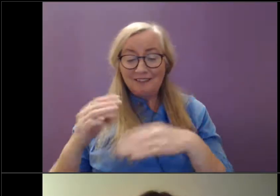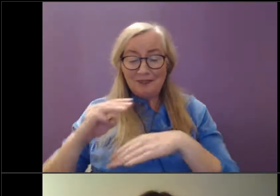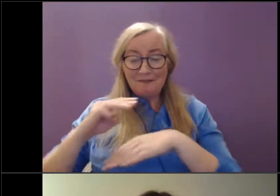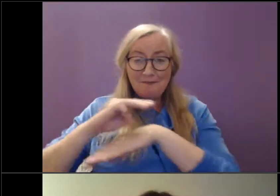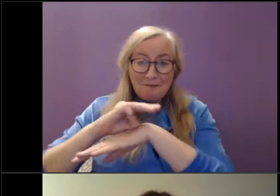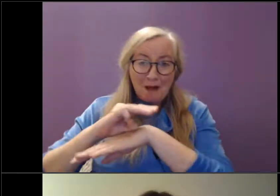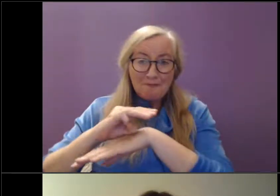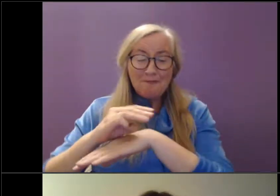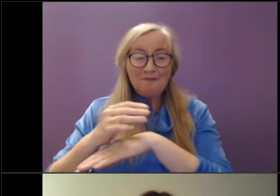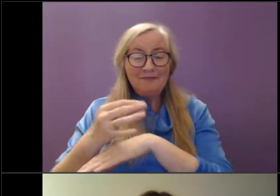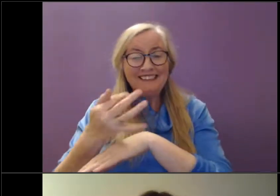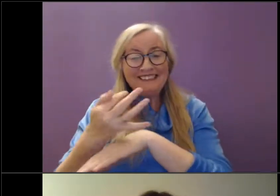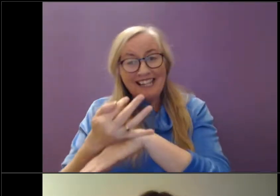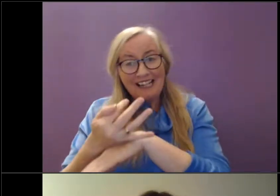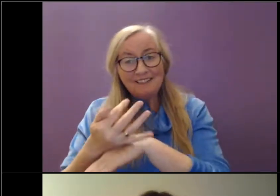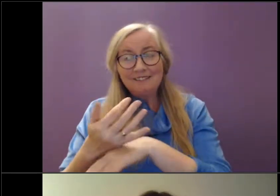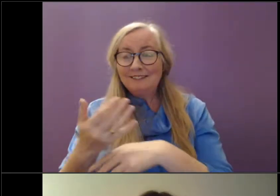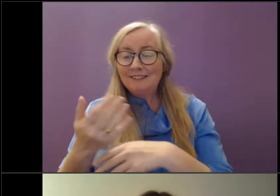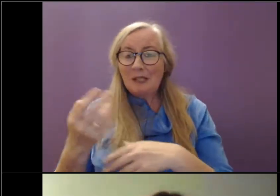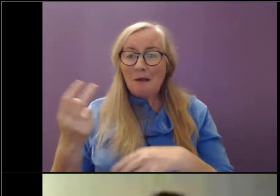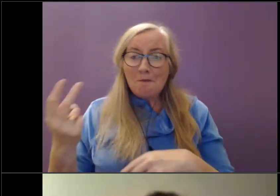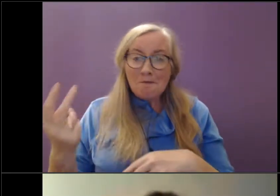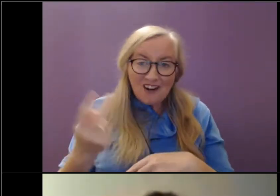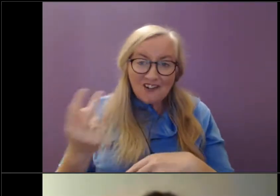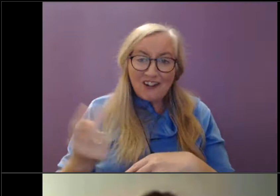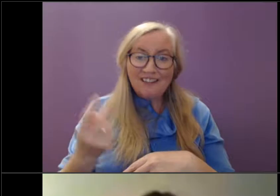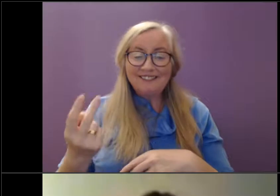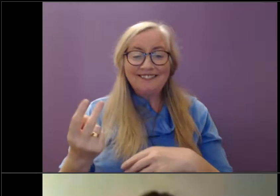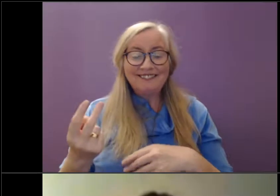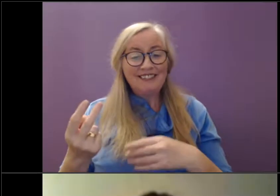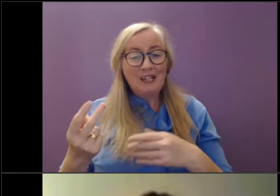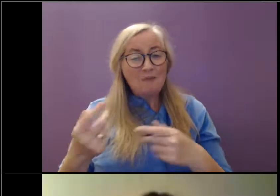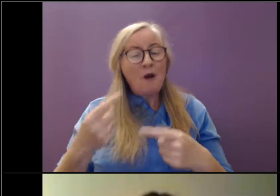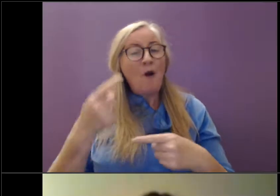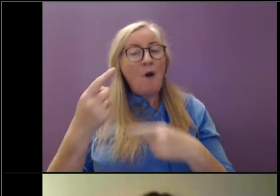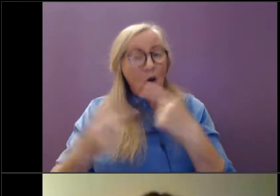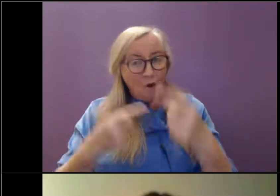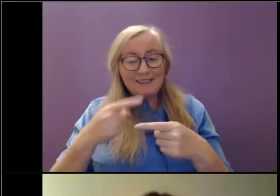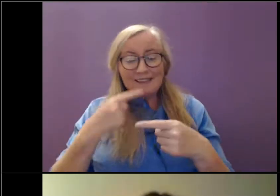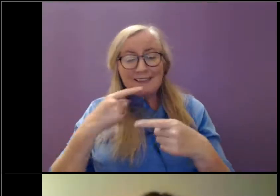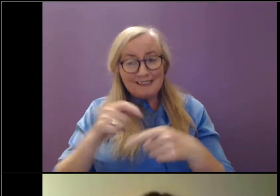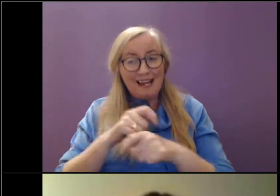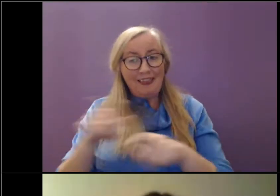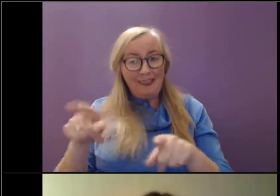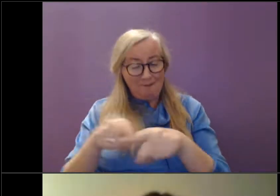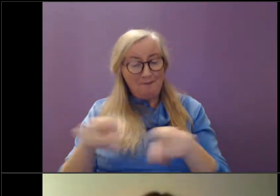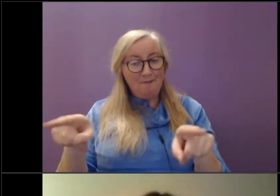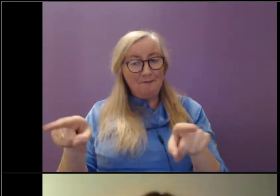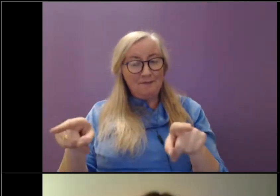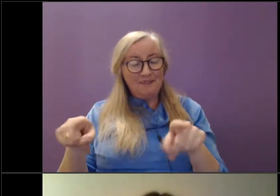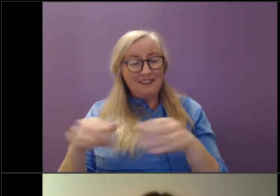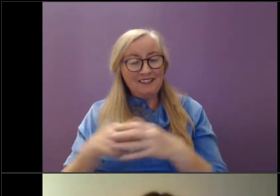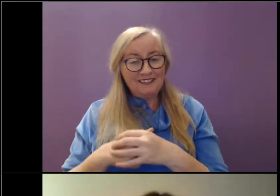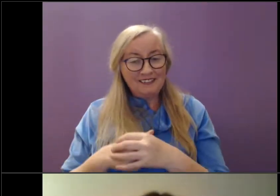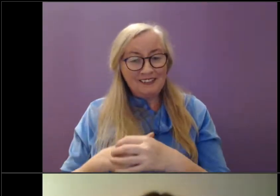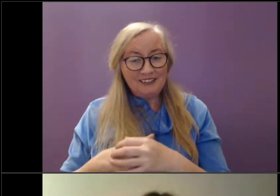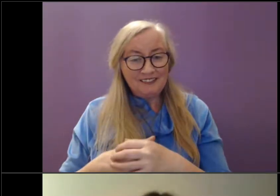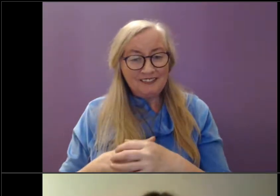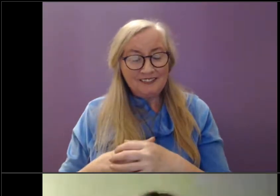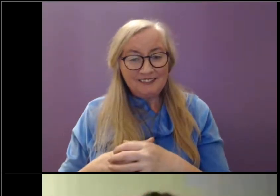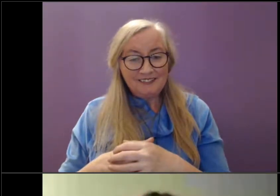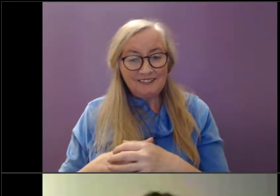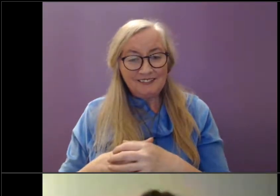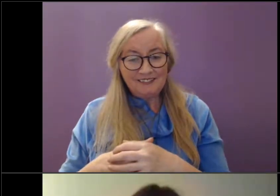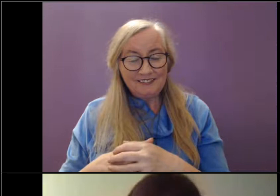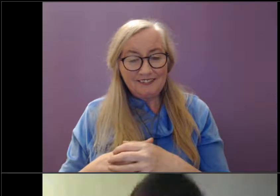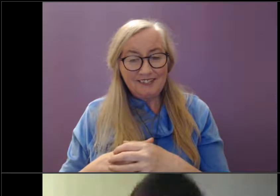mom and partner or whoever it might be. And to kind of say to siblings and the rest of the family, look, you know, we're going to go to a separate room and kind of talk